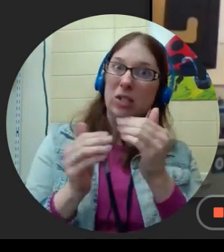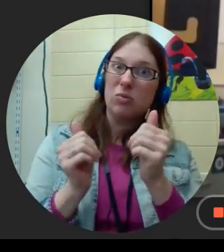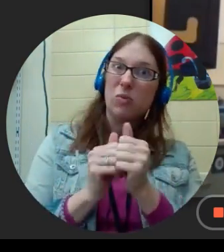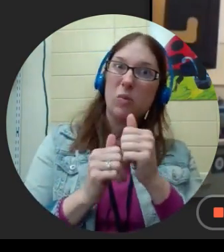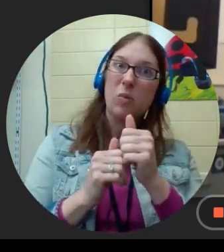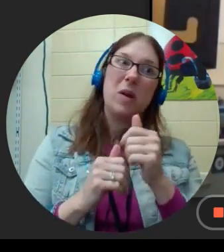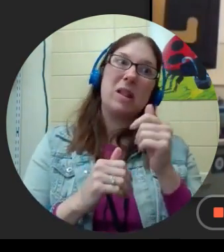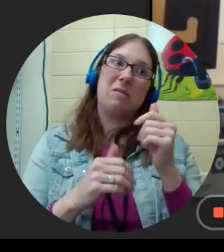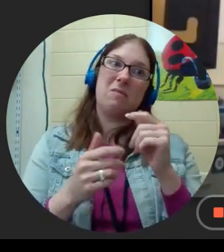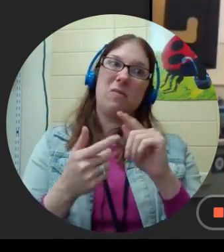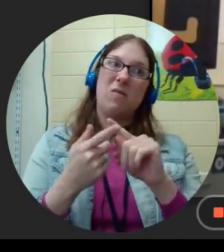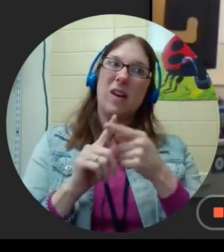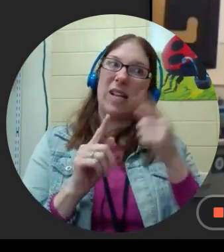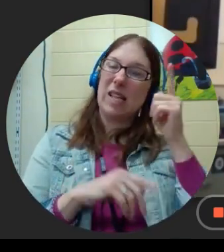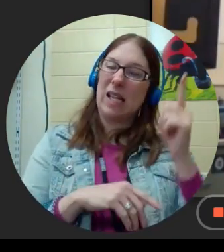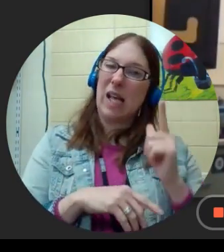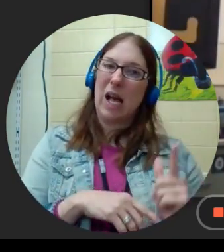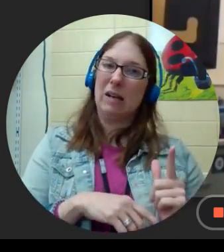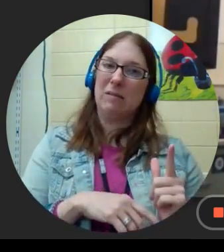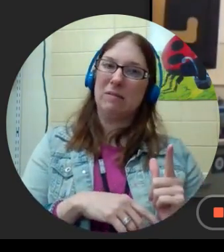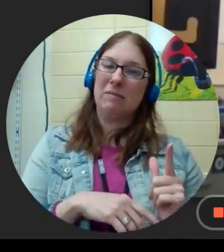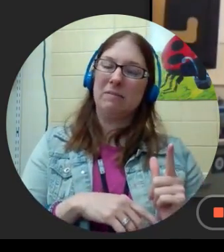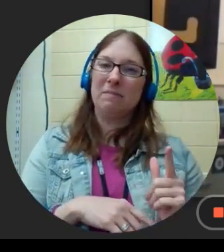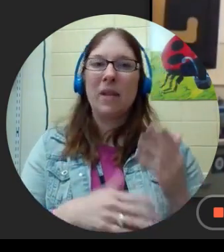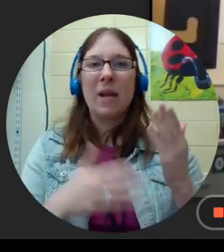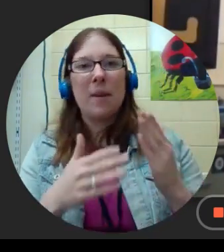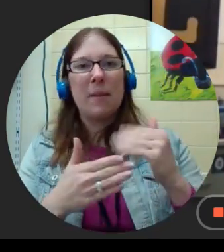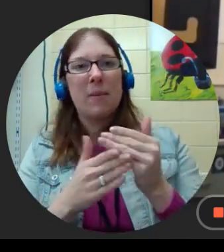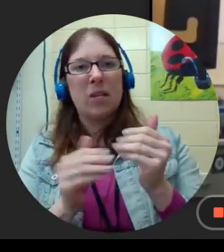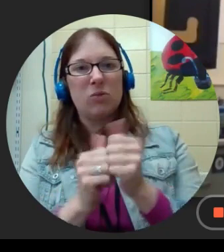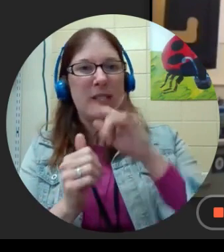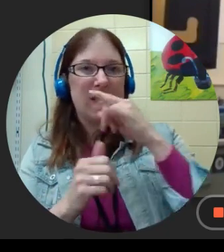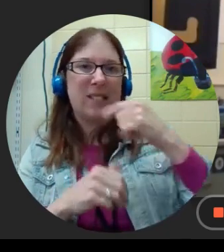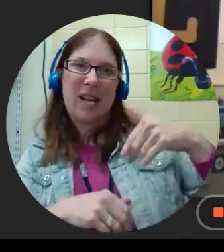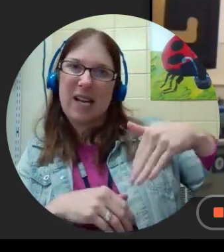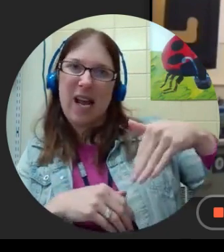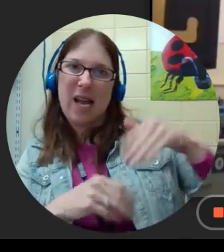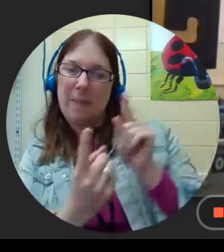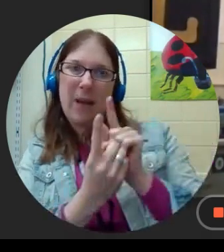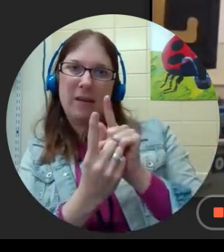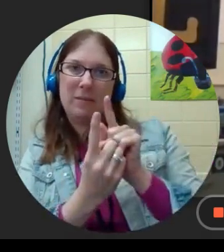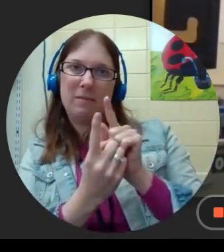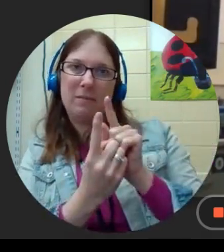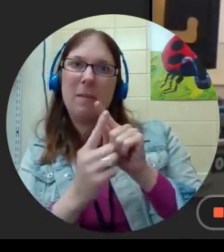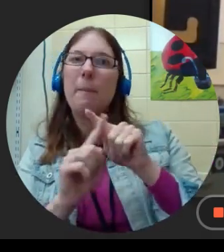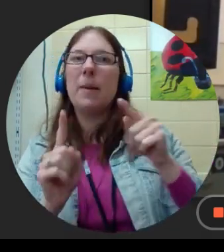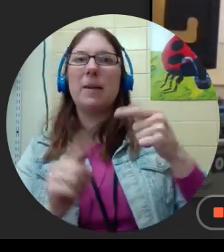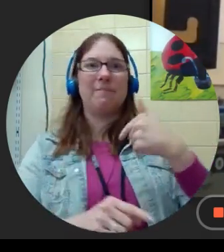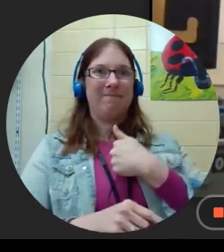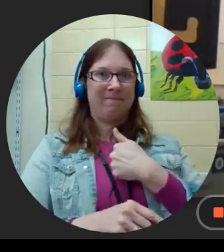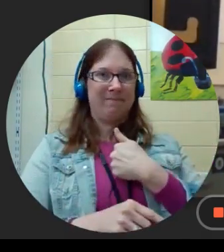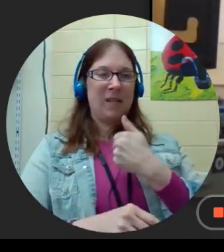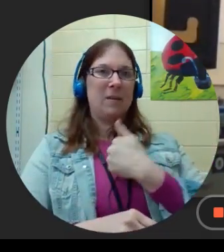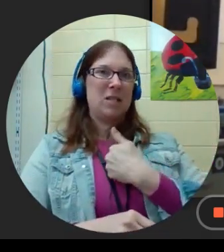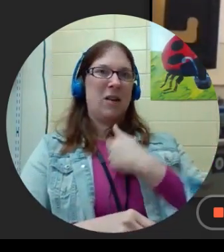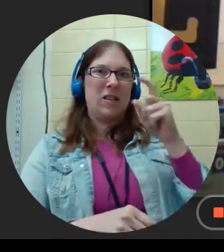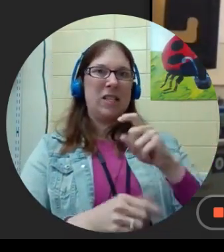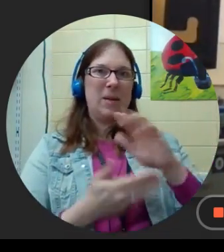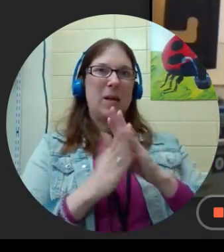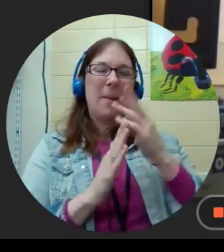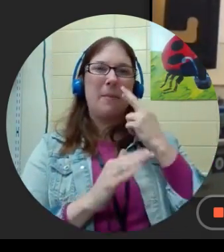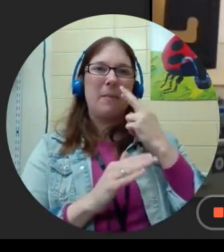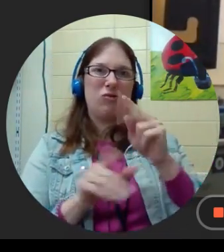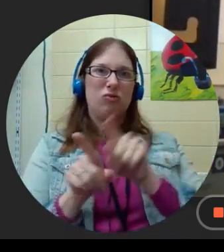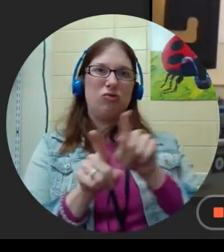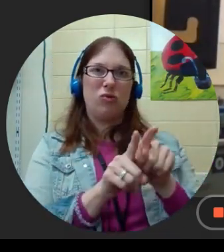even. Some parts to come with kids I didn't know yet. But I had to be a best friend too. I picked up the